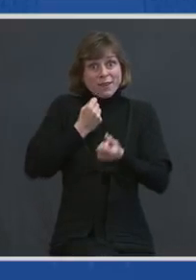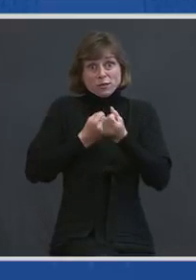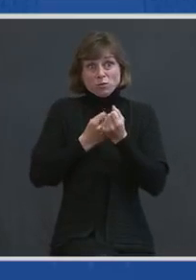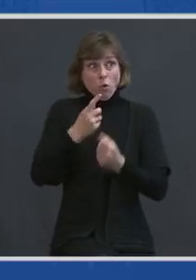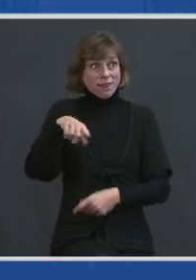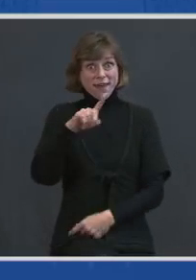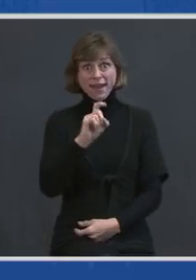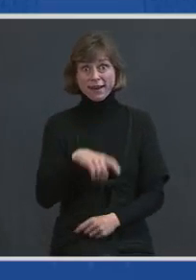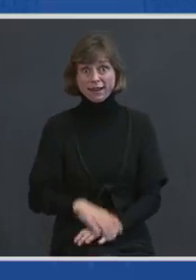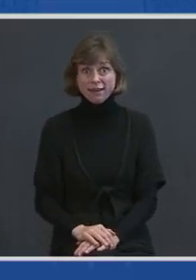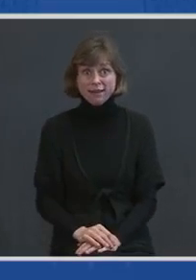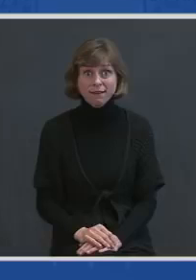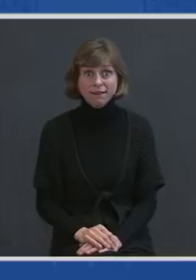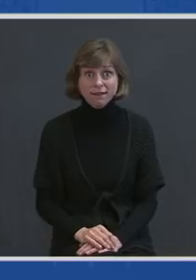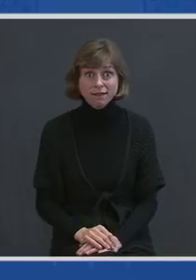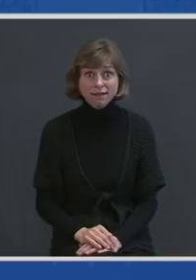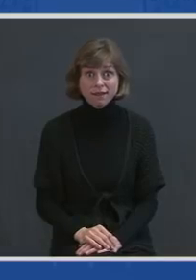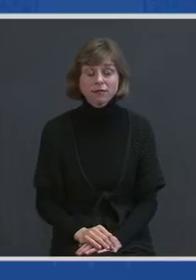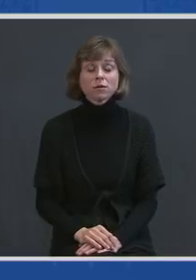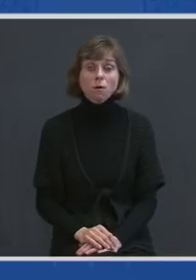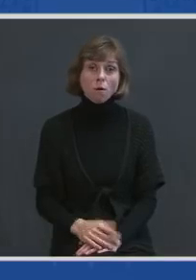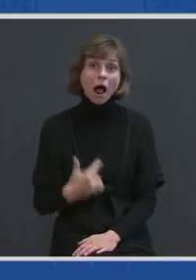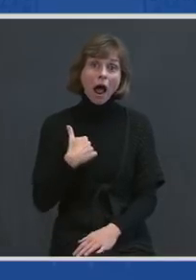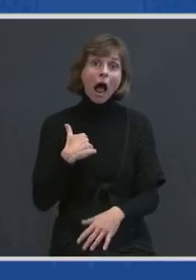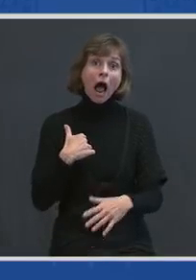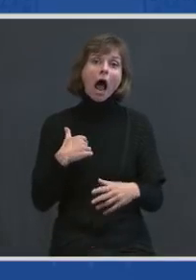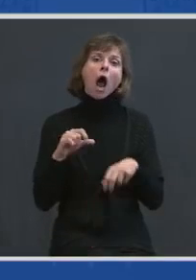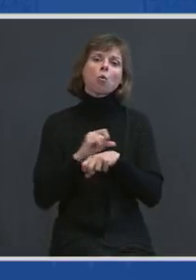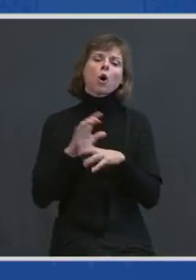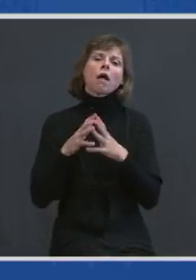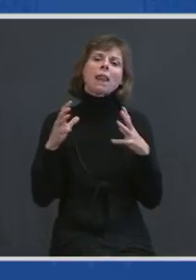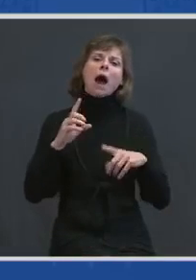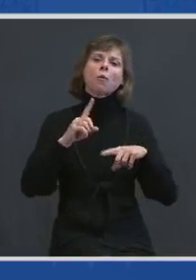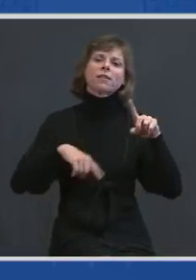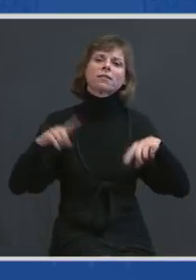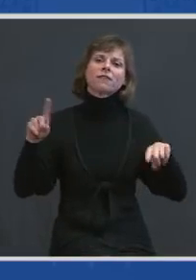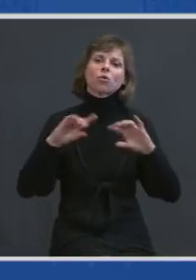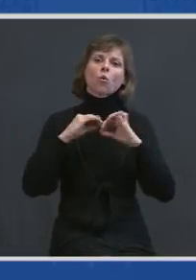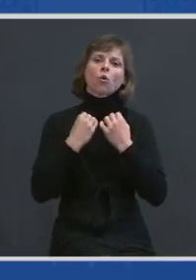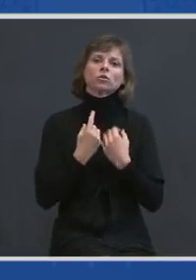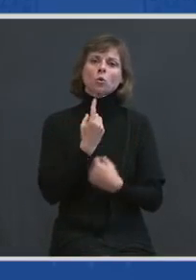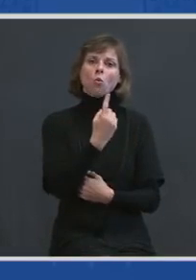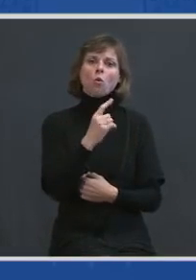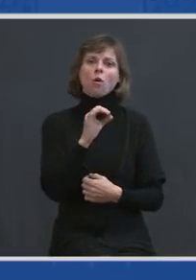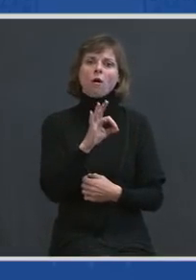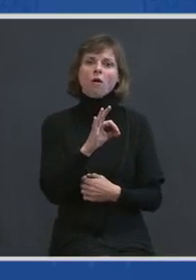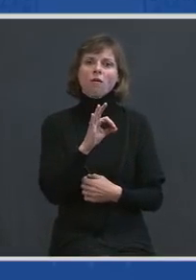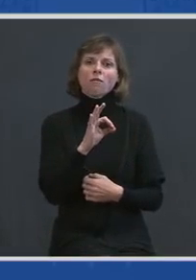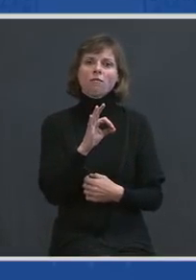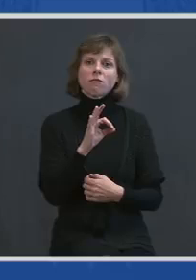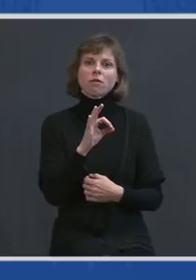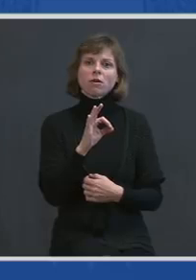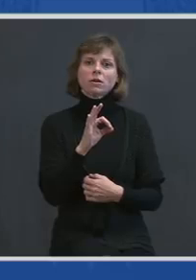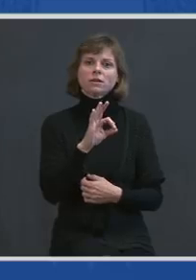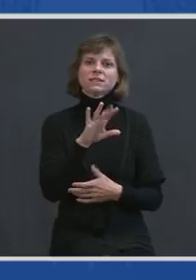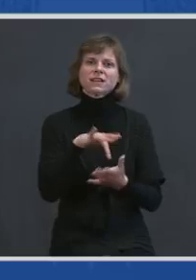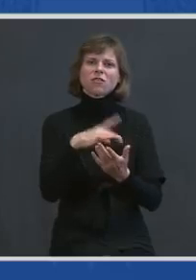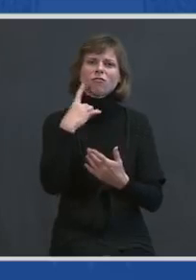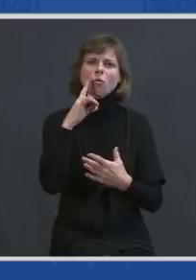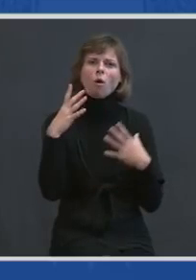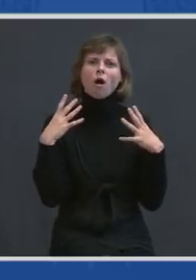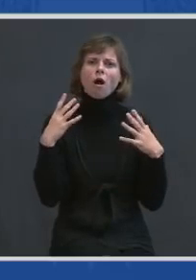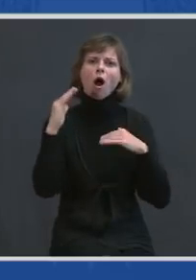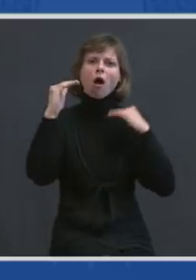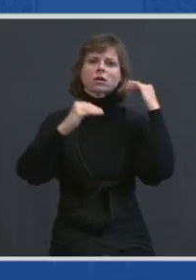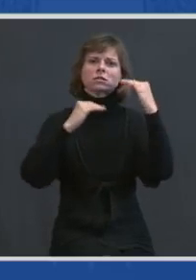do a lot of work with different organizations. One of them is Mary's House for Older Adults, where we have a